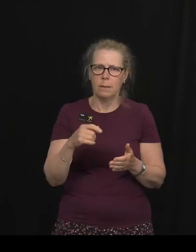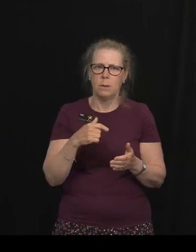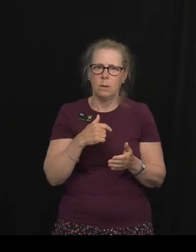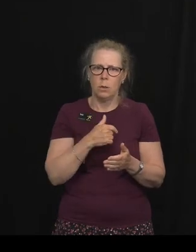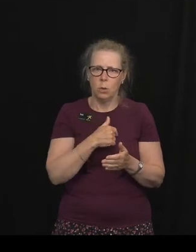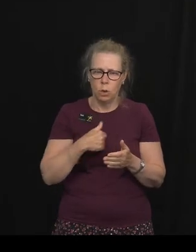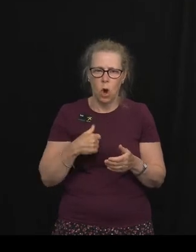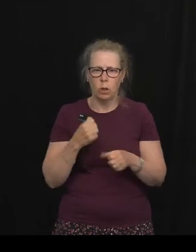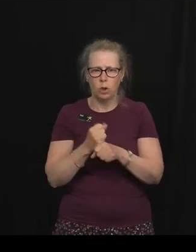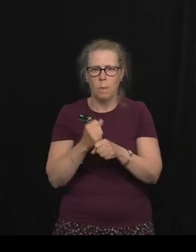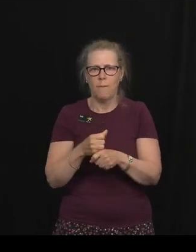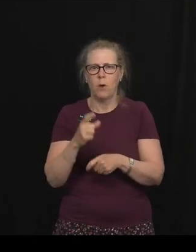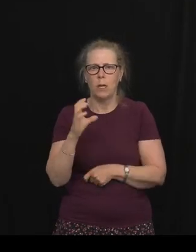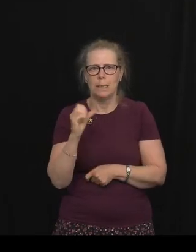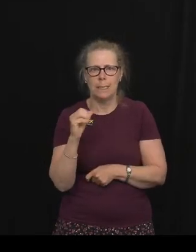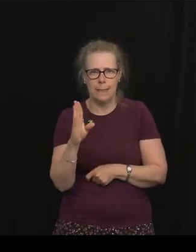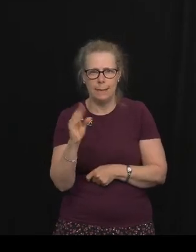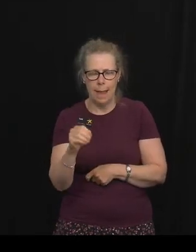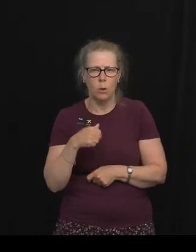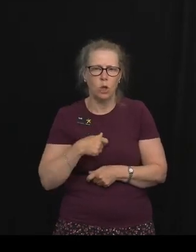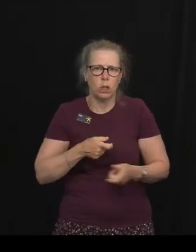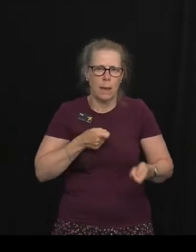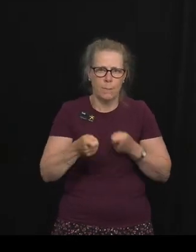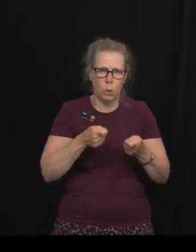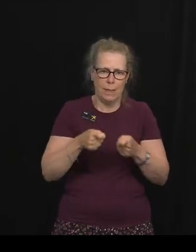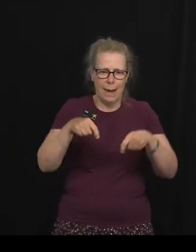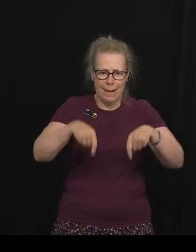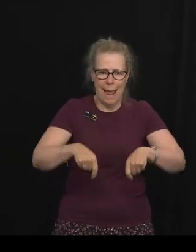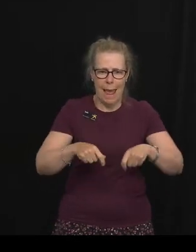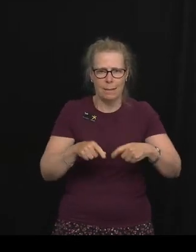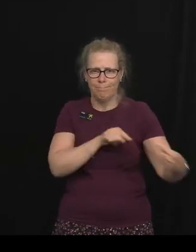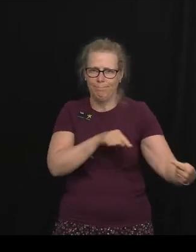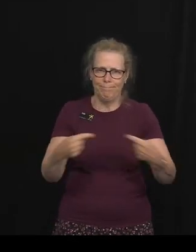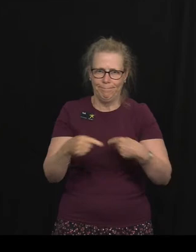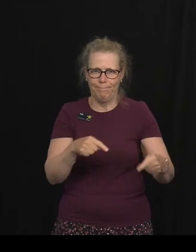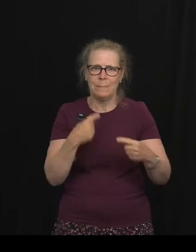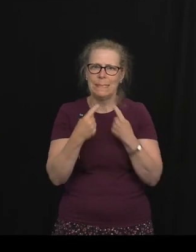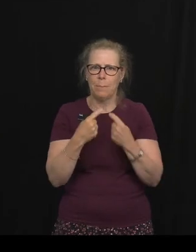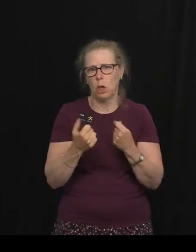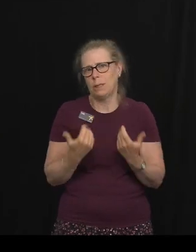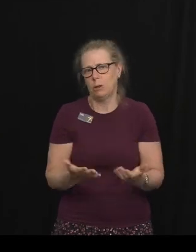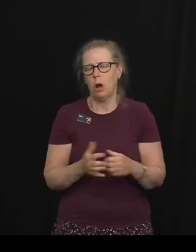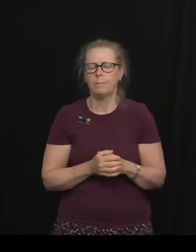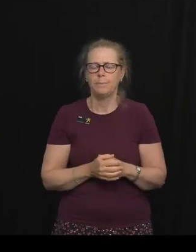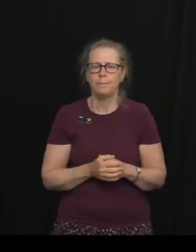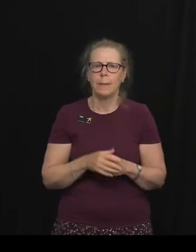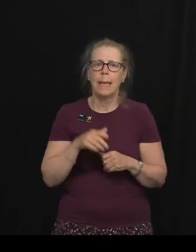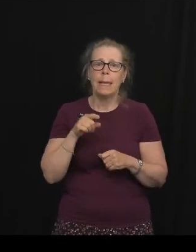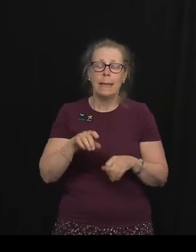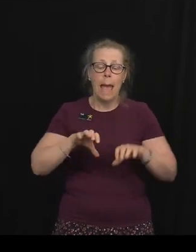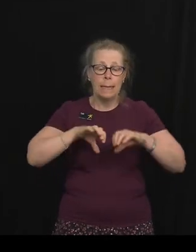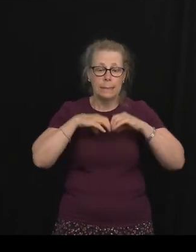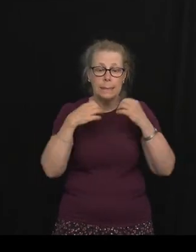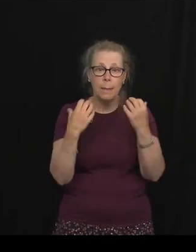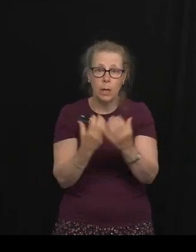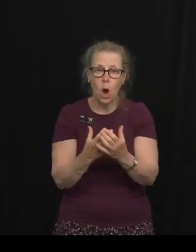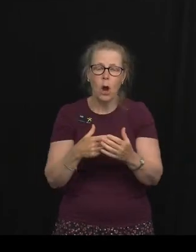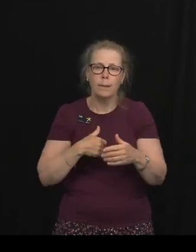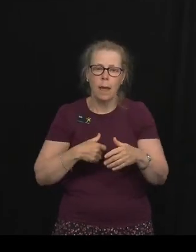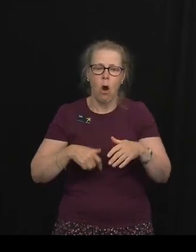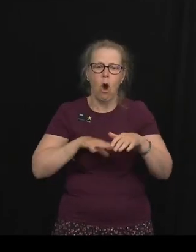at Sida. And I will be the moderator for today's session. This seminar is based on the